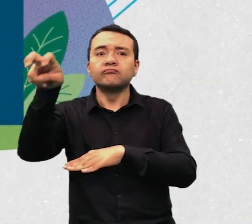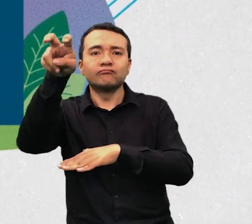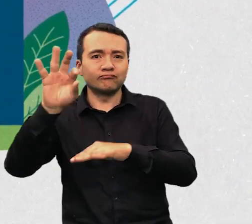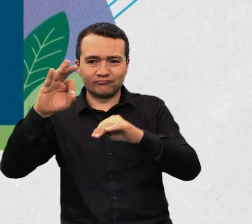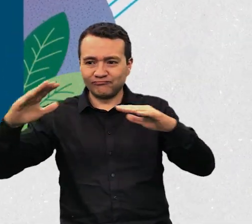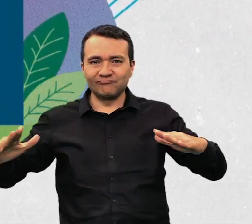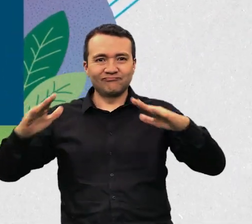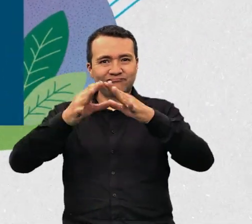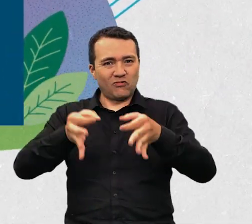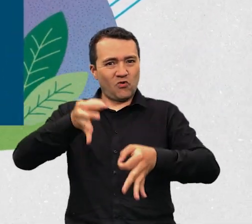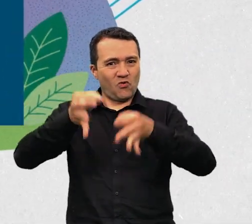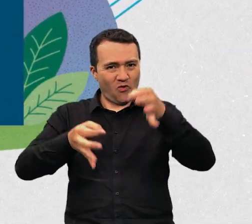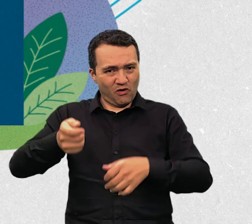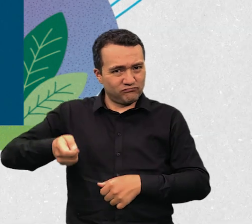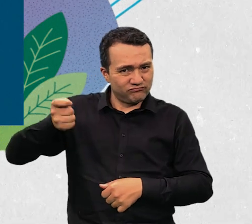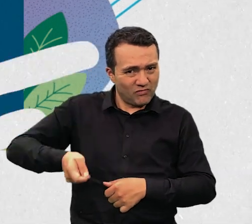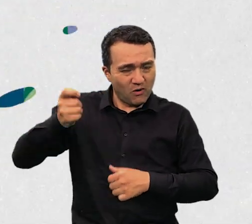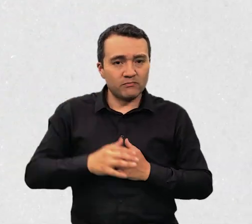courts and tribunals of justice.